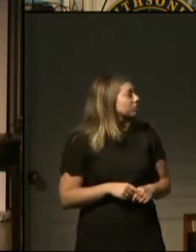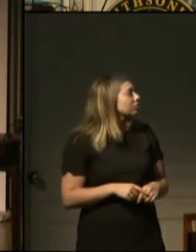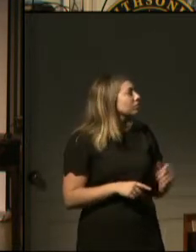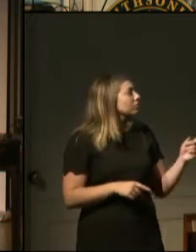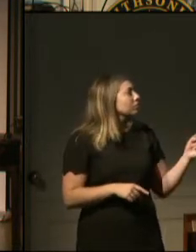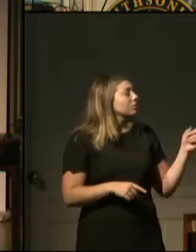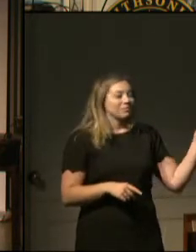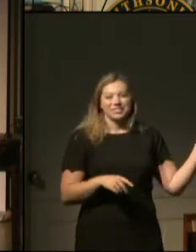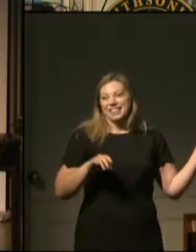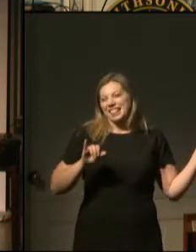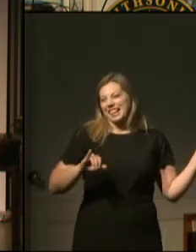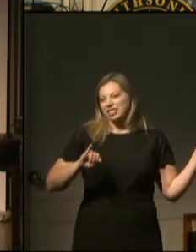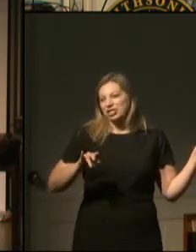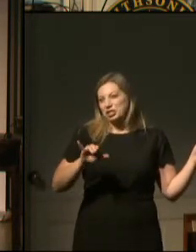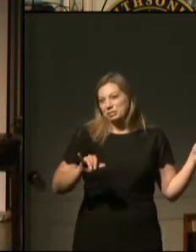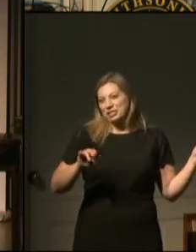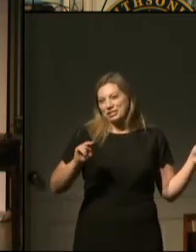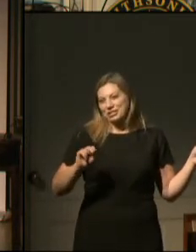Jimmy Neutron.